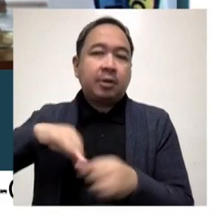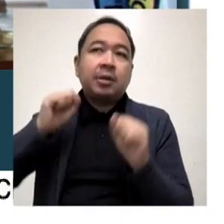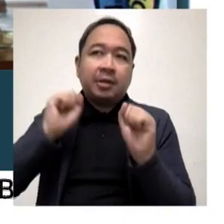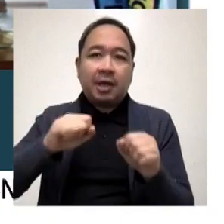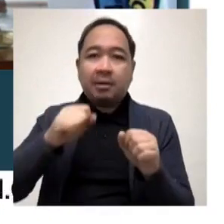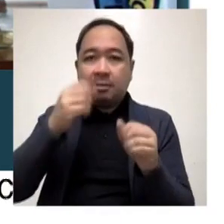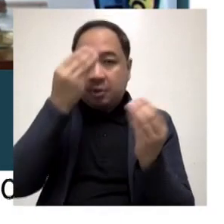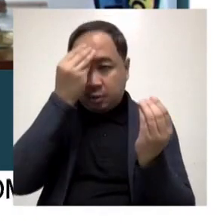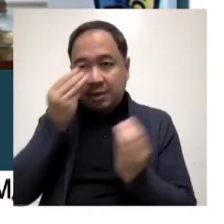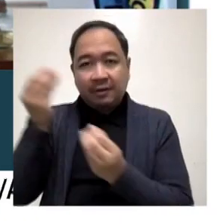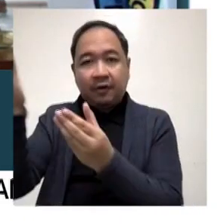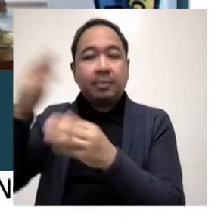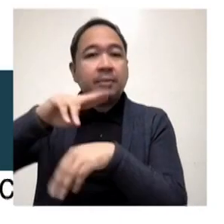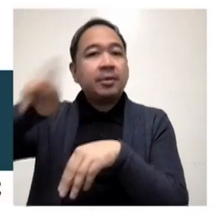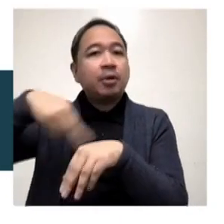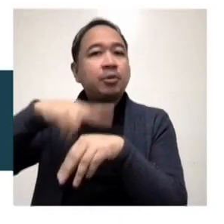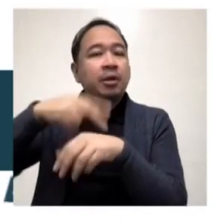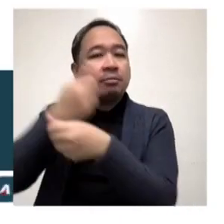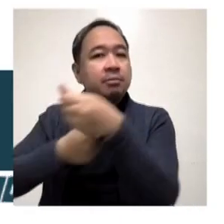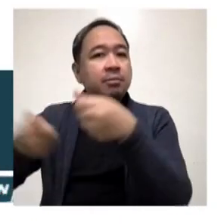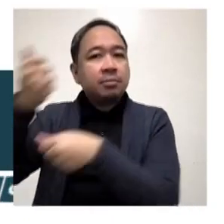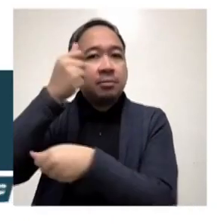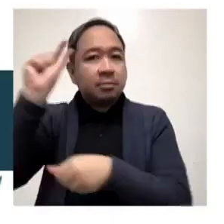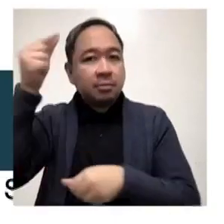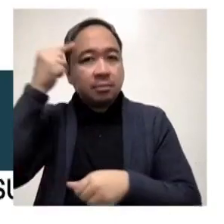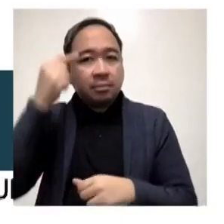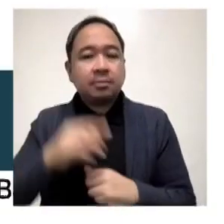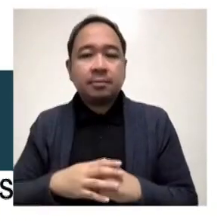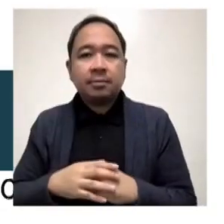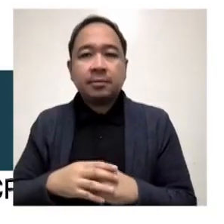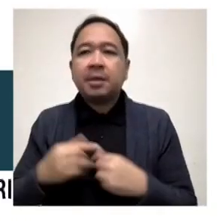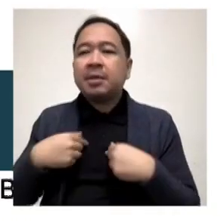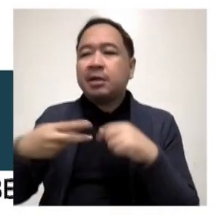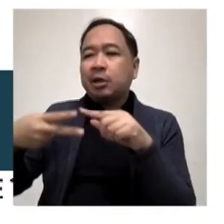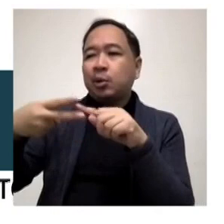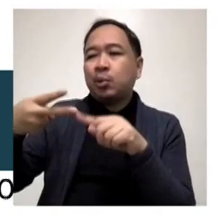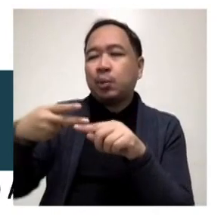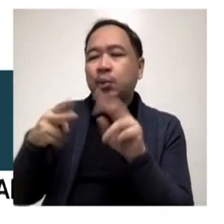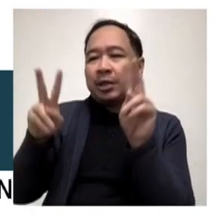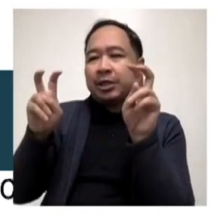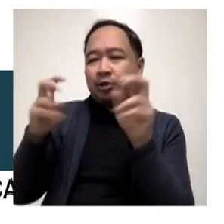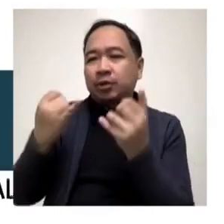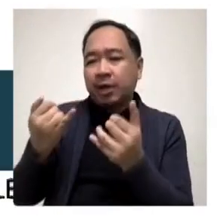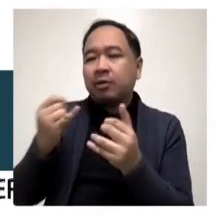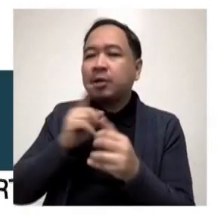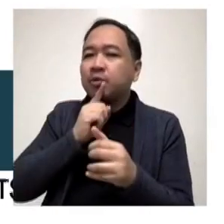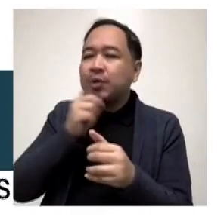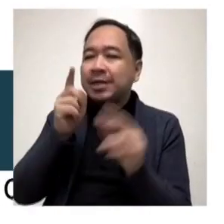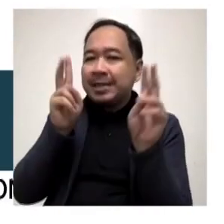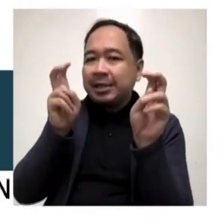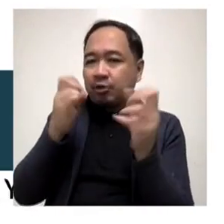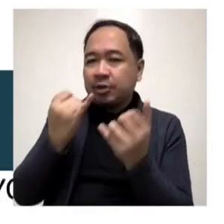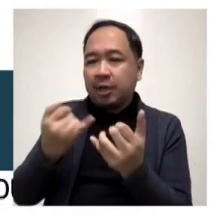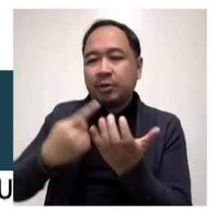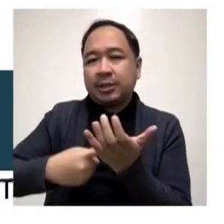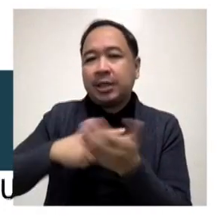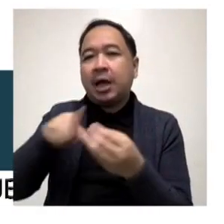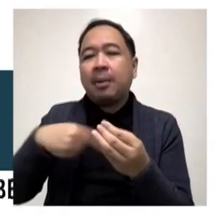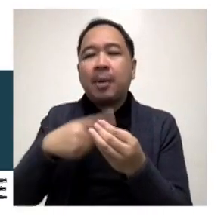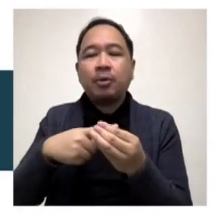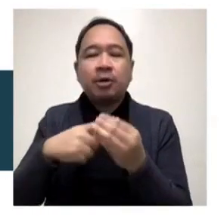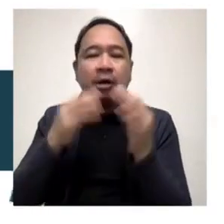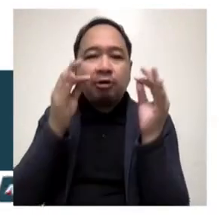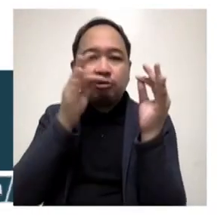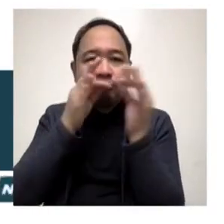government. There's one other thing, actually two issues that I want to discuss with you today, Mayor Zamora, real issues this time. Let's talk about the drug war. The